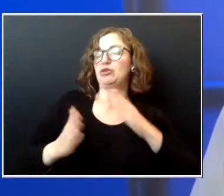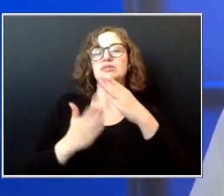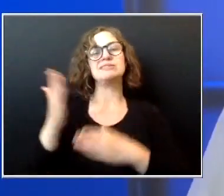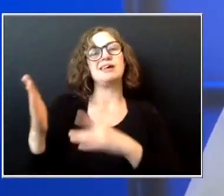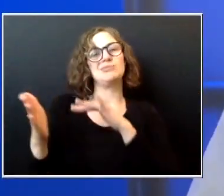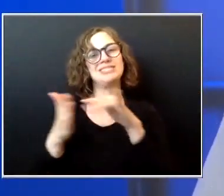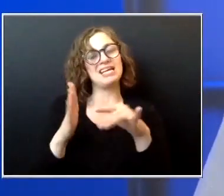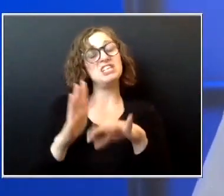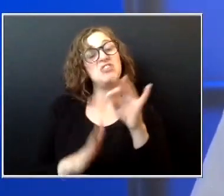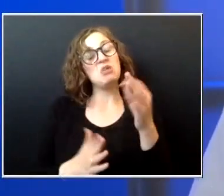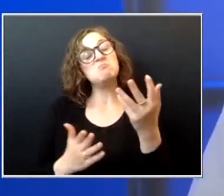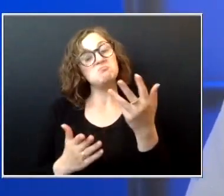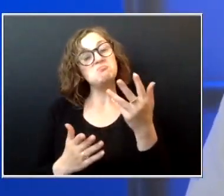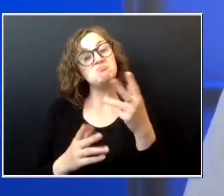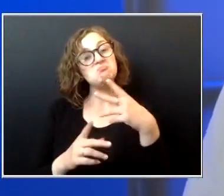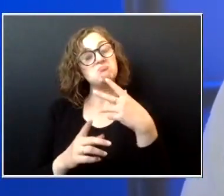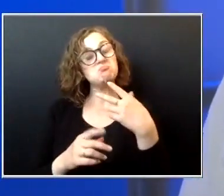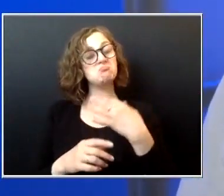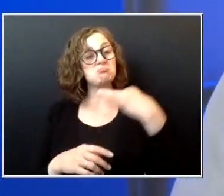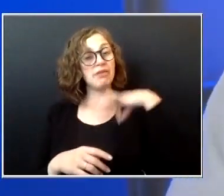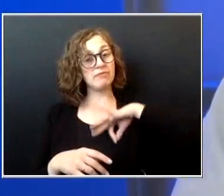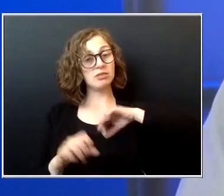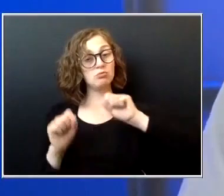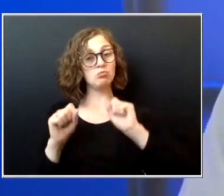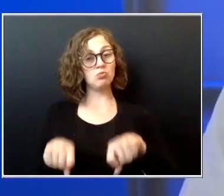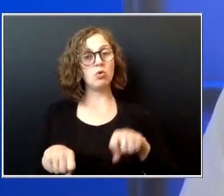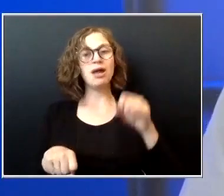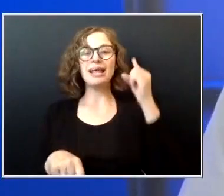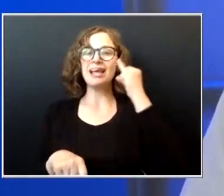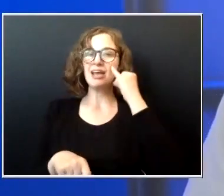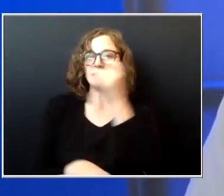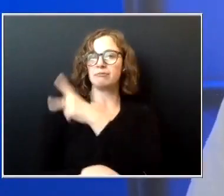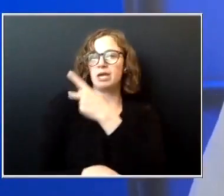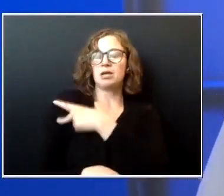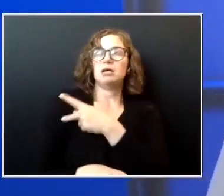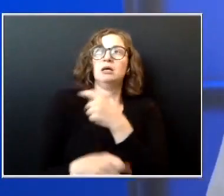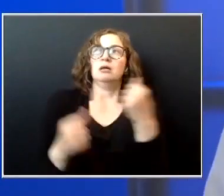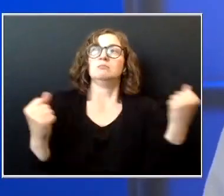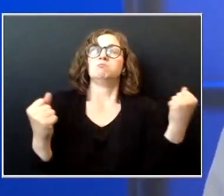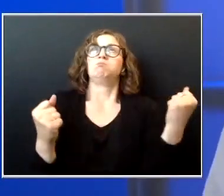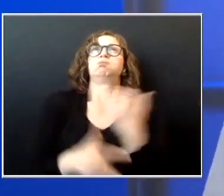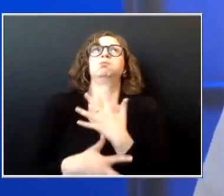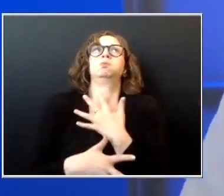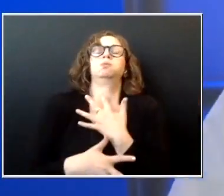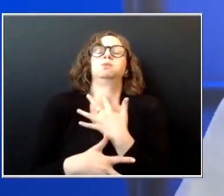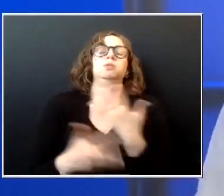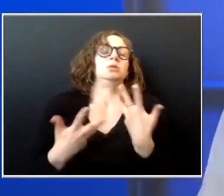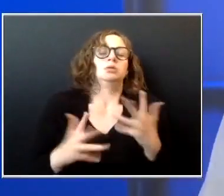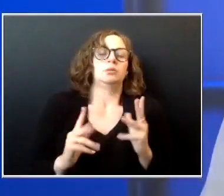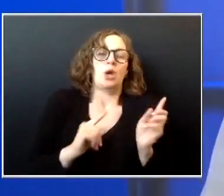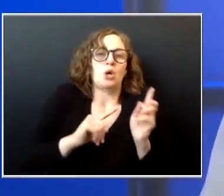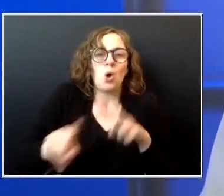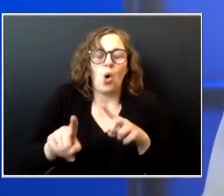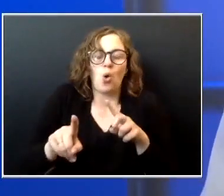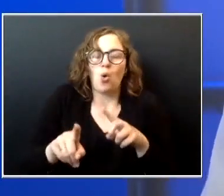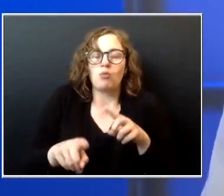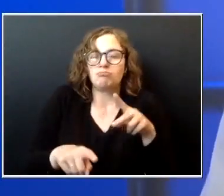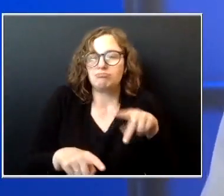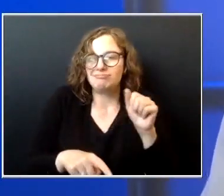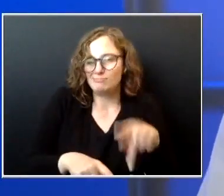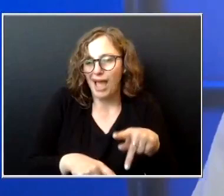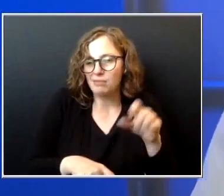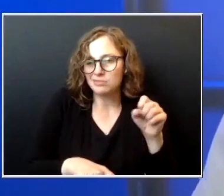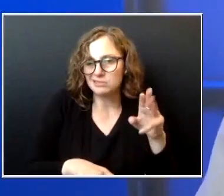benefit to those patients that are just absolutely afraid of going in to have this type of screening performed. But I still think the best